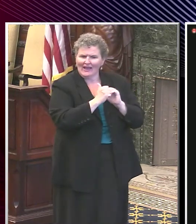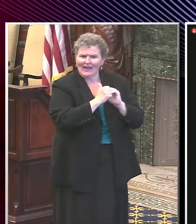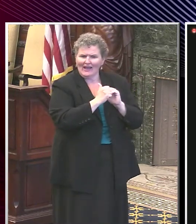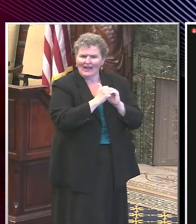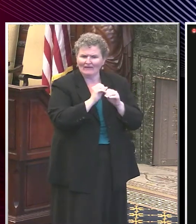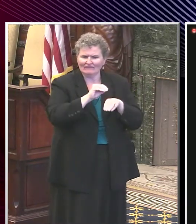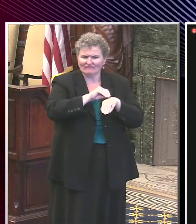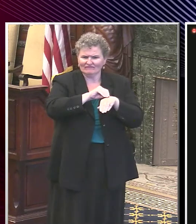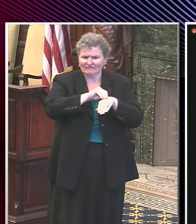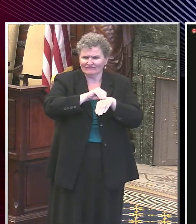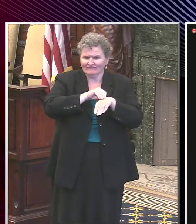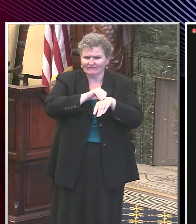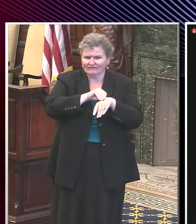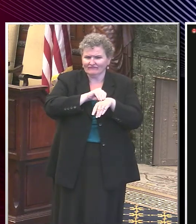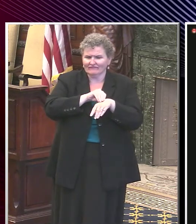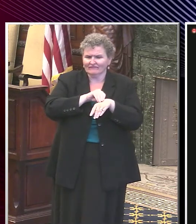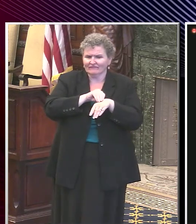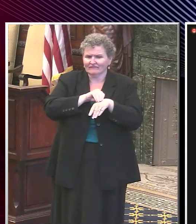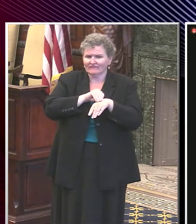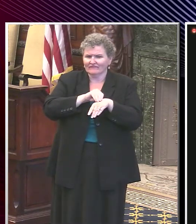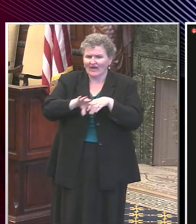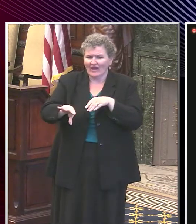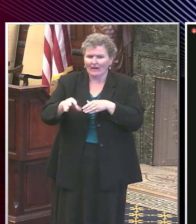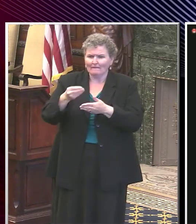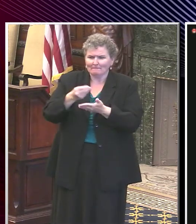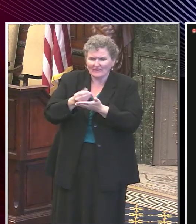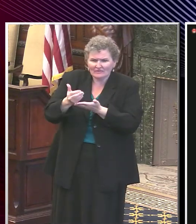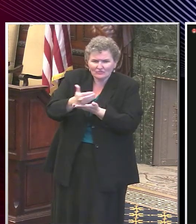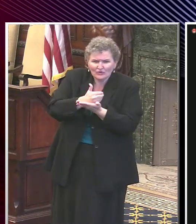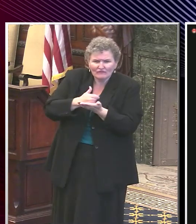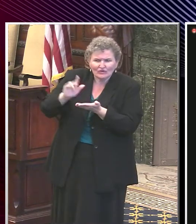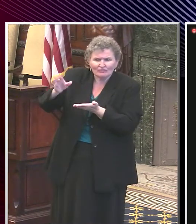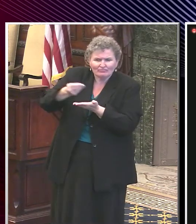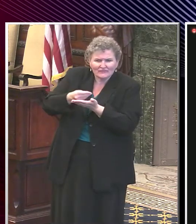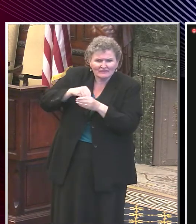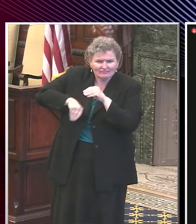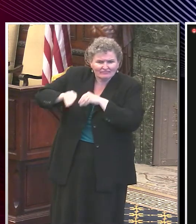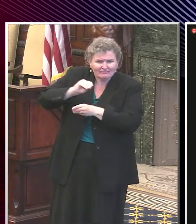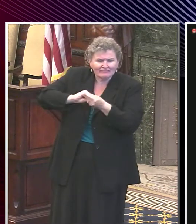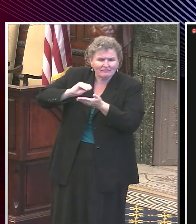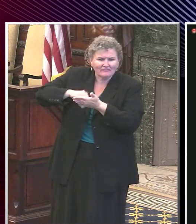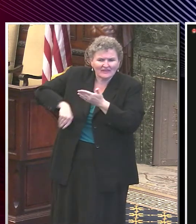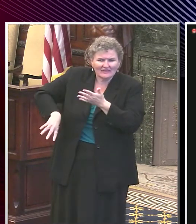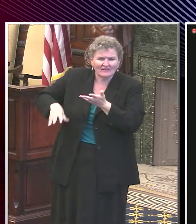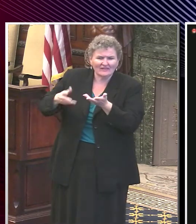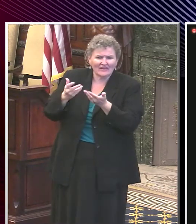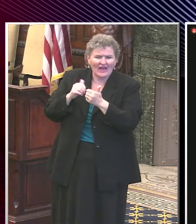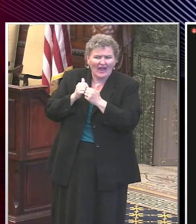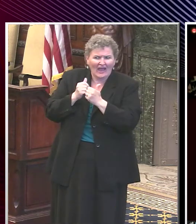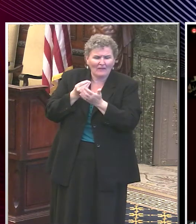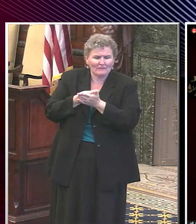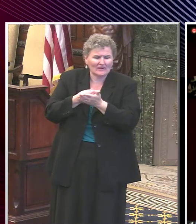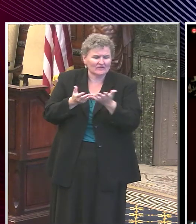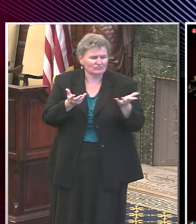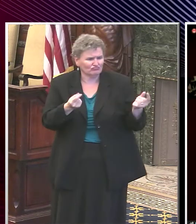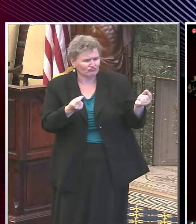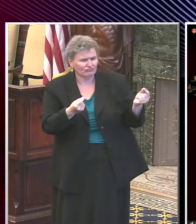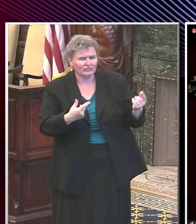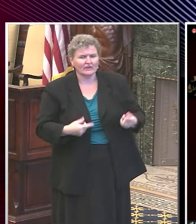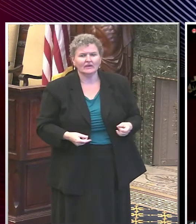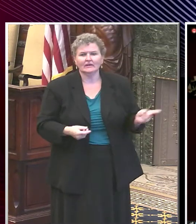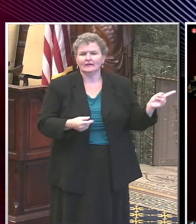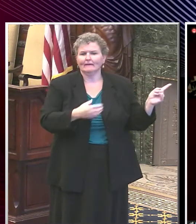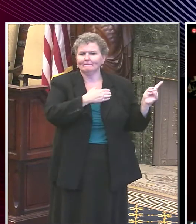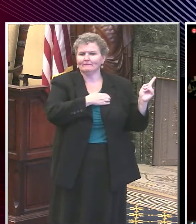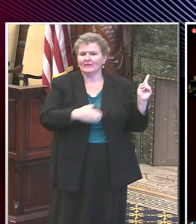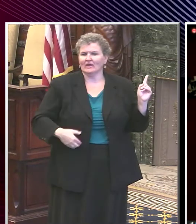affect, revenue, just neighborhoods, things like that? I mean, certainly it's going to